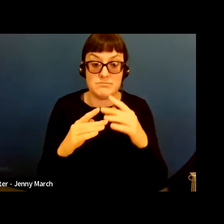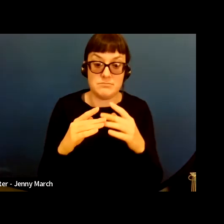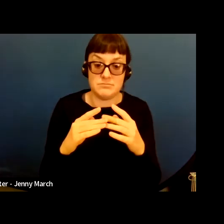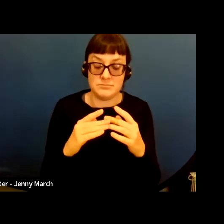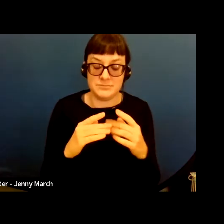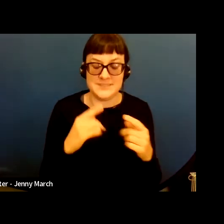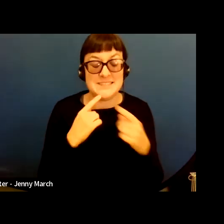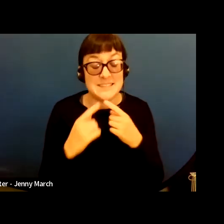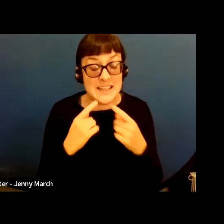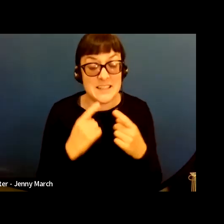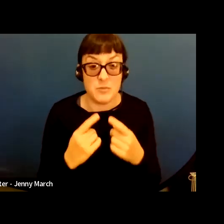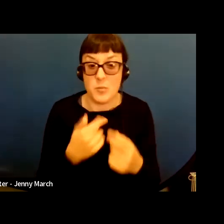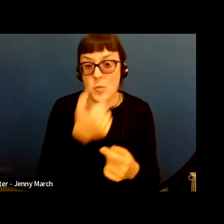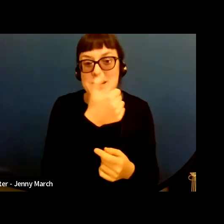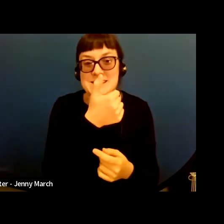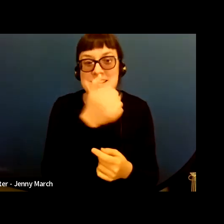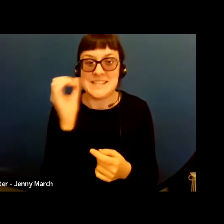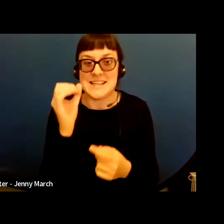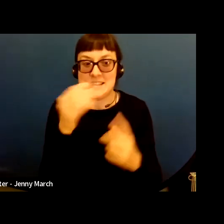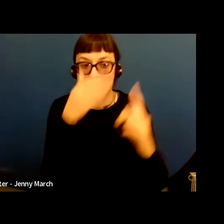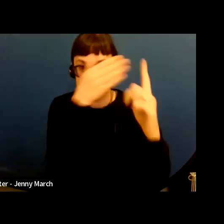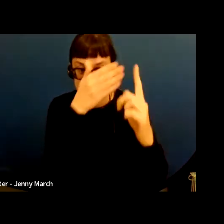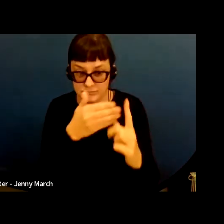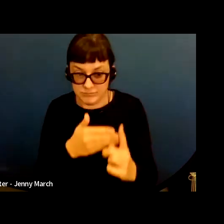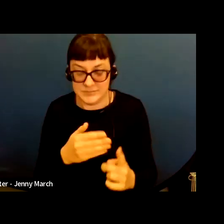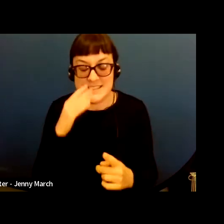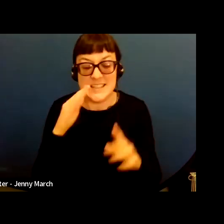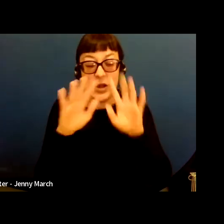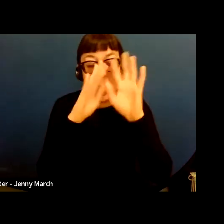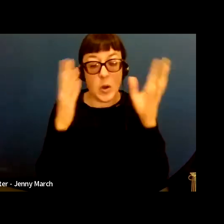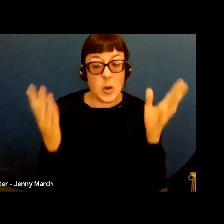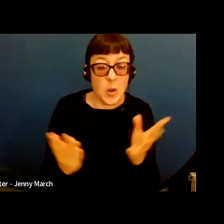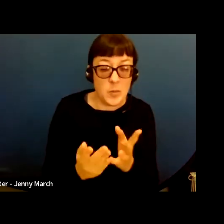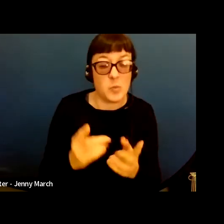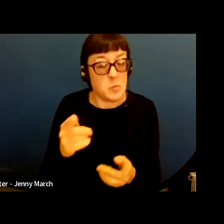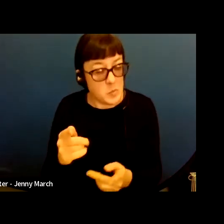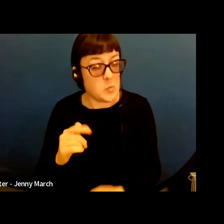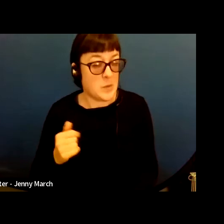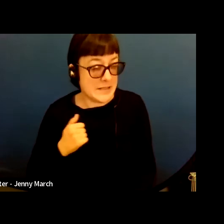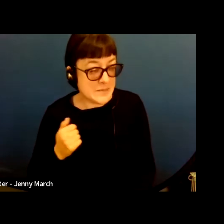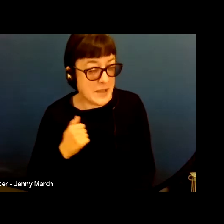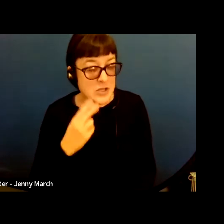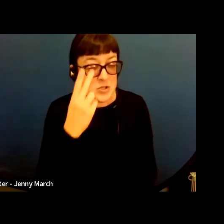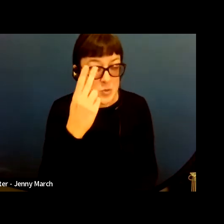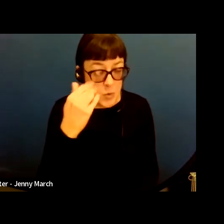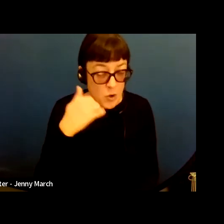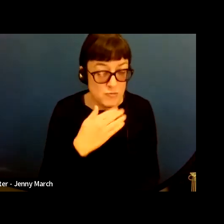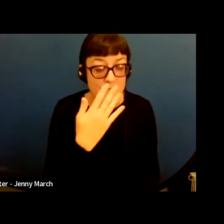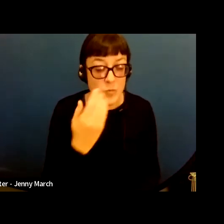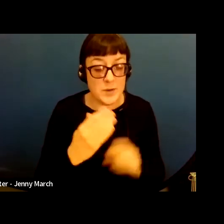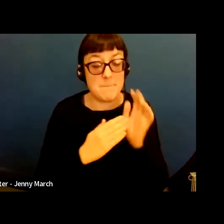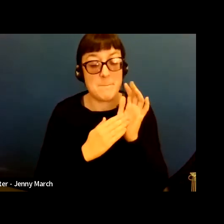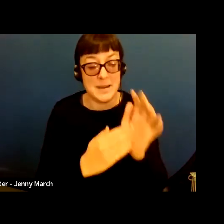more than 60 indicators and presents a new global estimate of 240 million children with disabilities around the